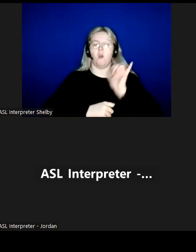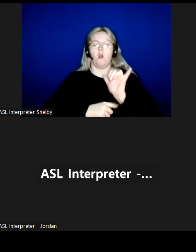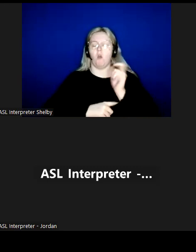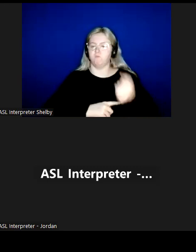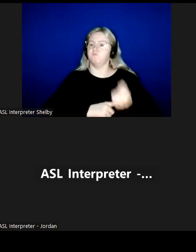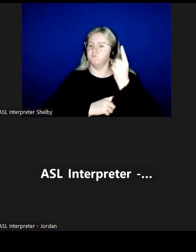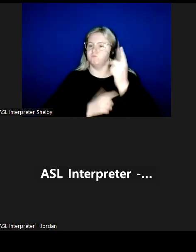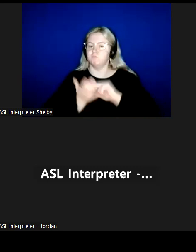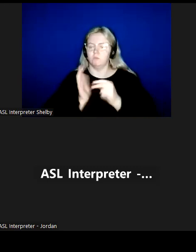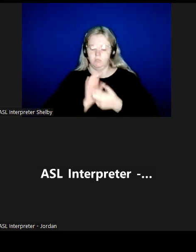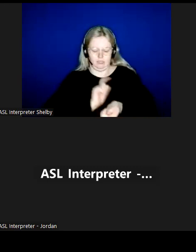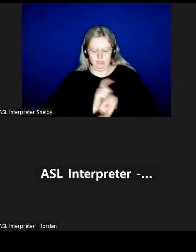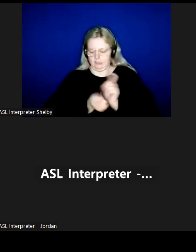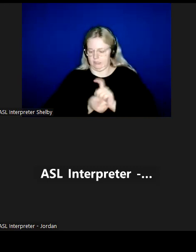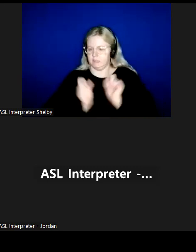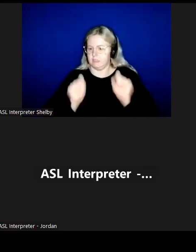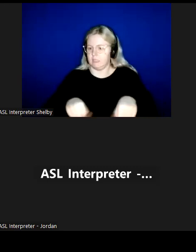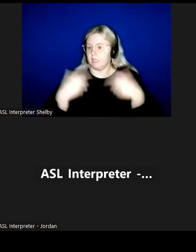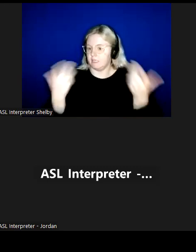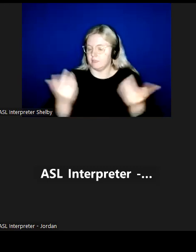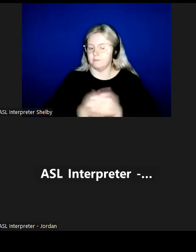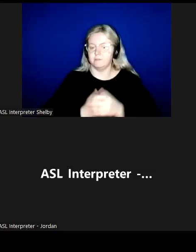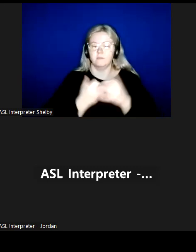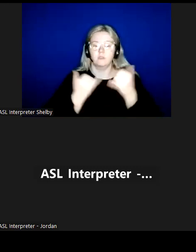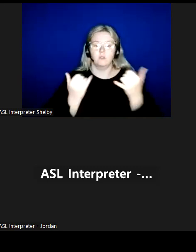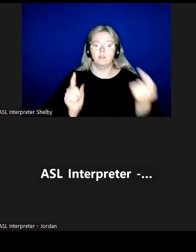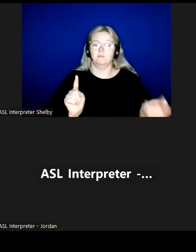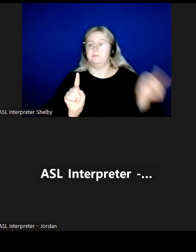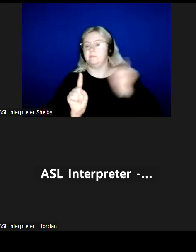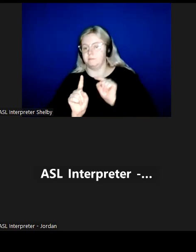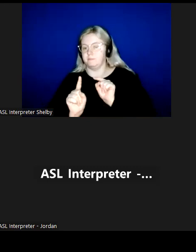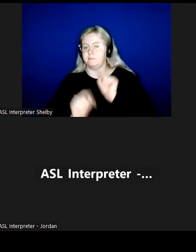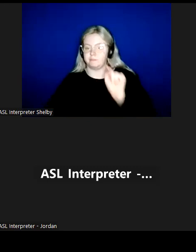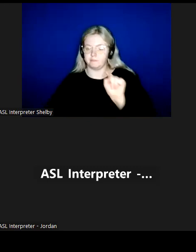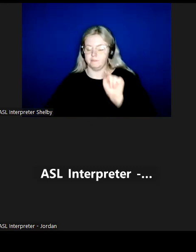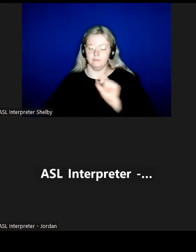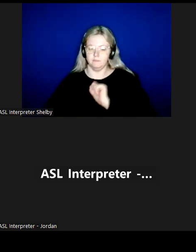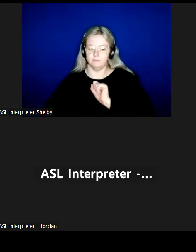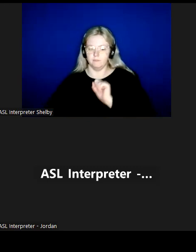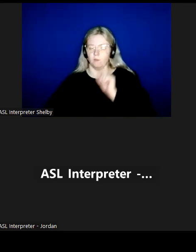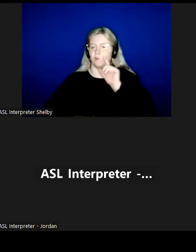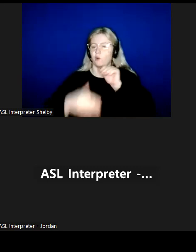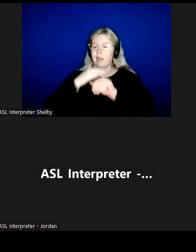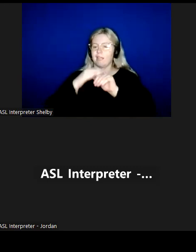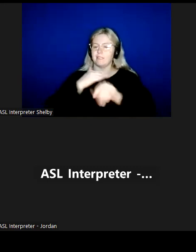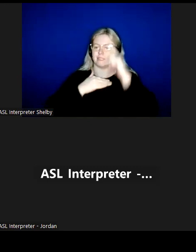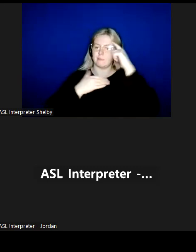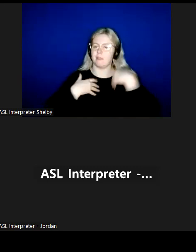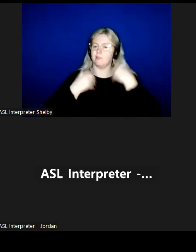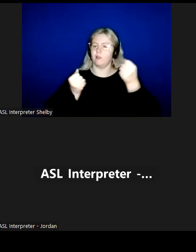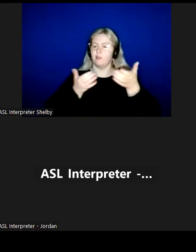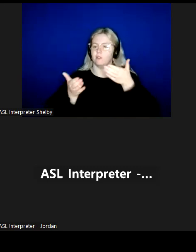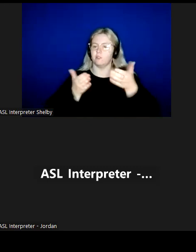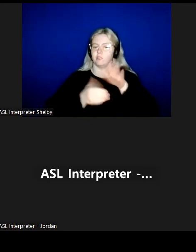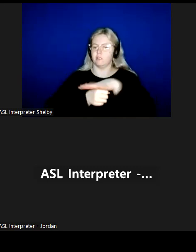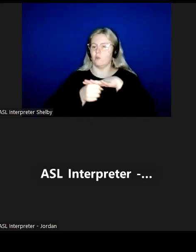So I'm just going to bring this back as well, a little bit to accessing mental health services in your own